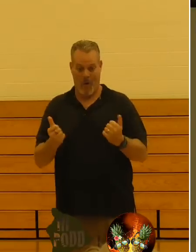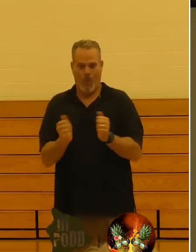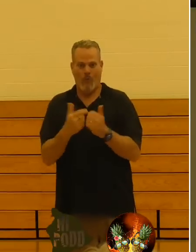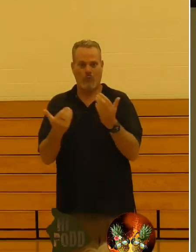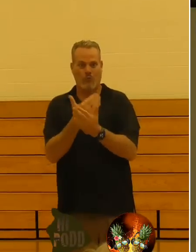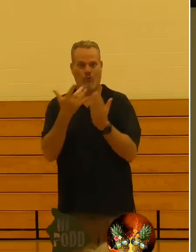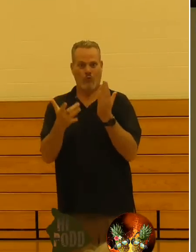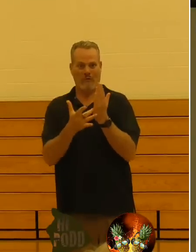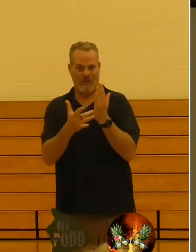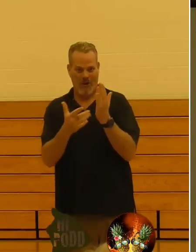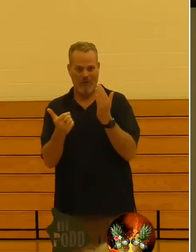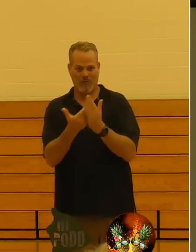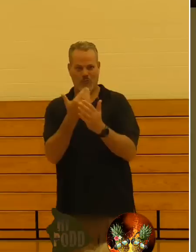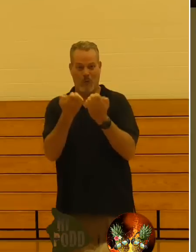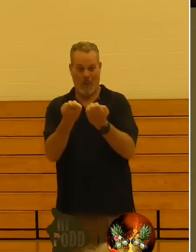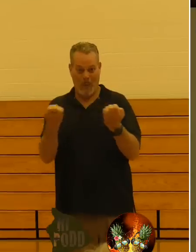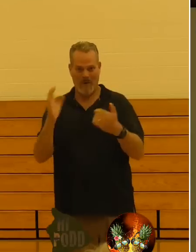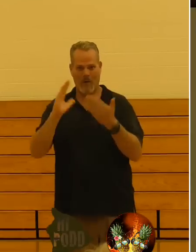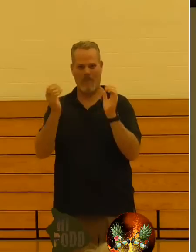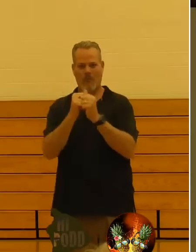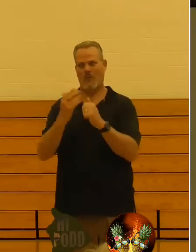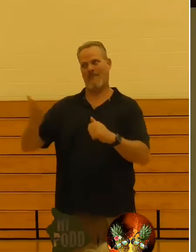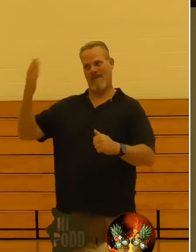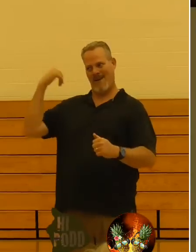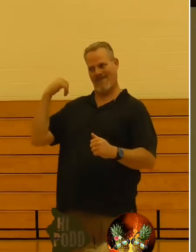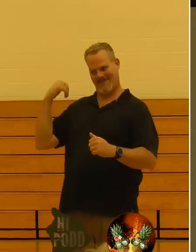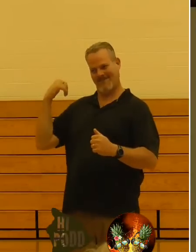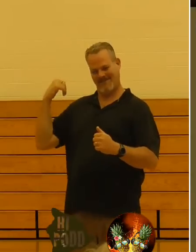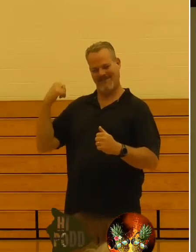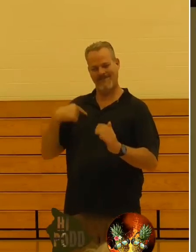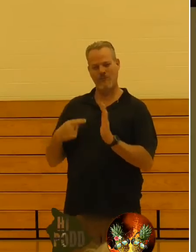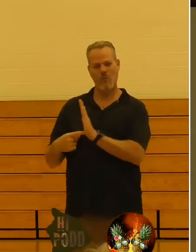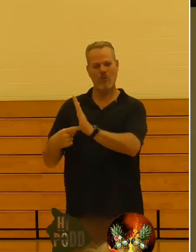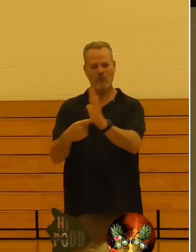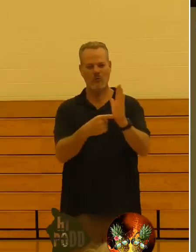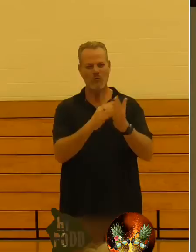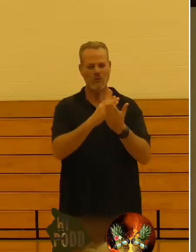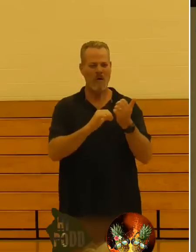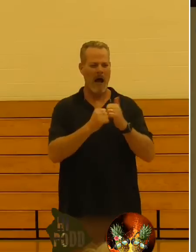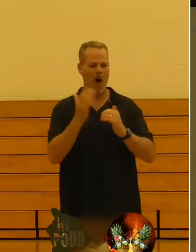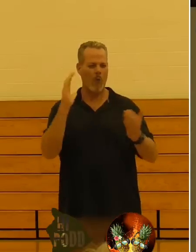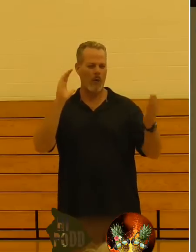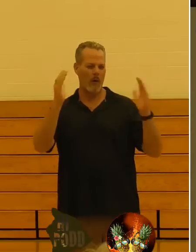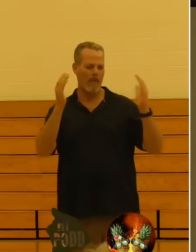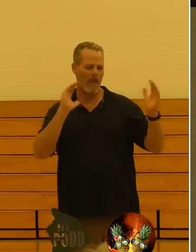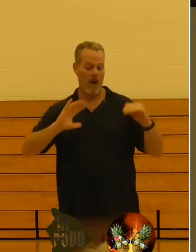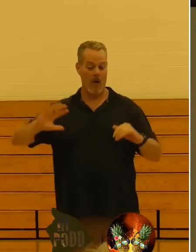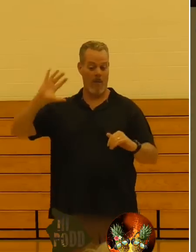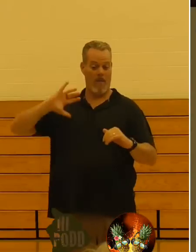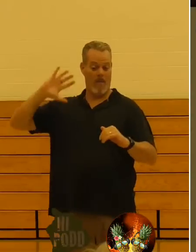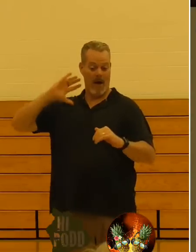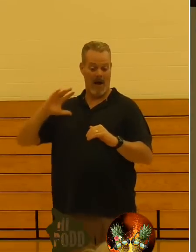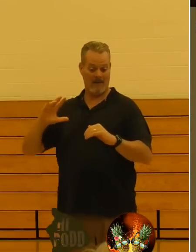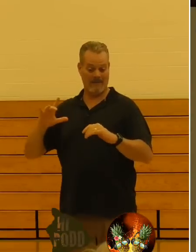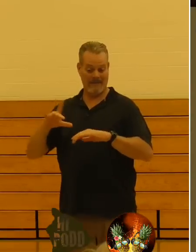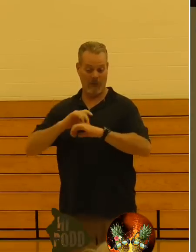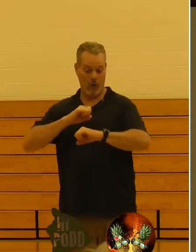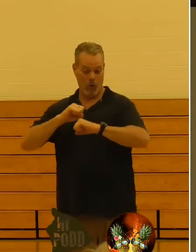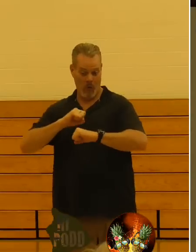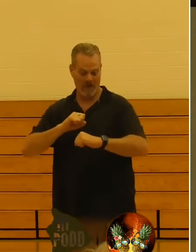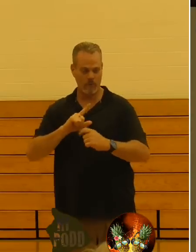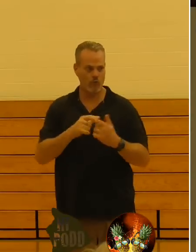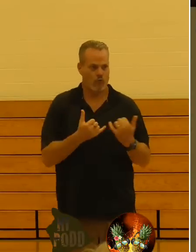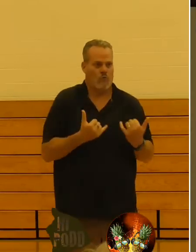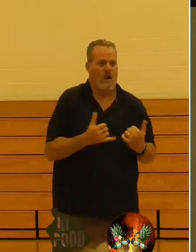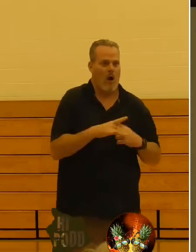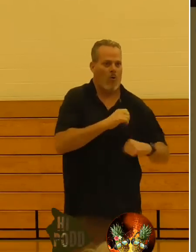old equipment that we had in the past. So I'll show some plots how we compare the past activity to the